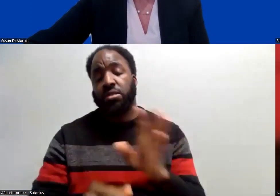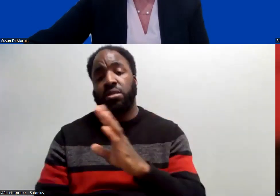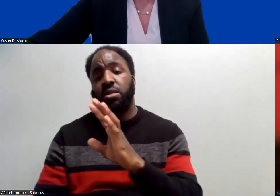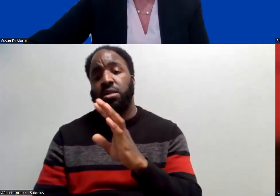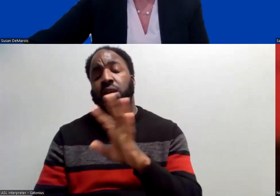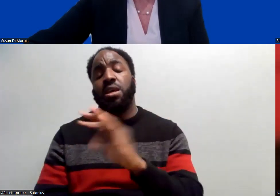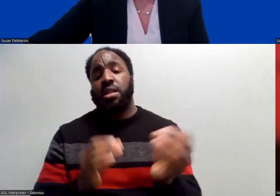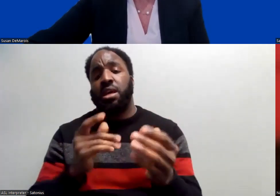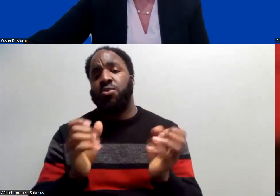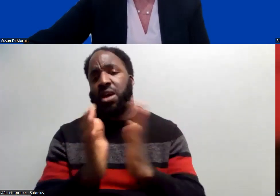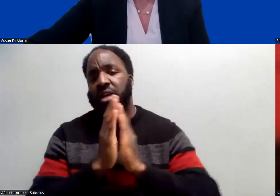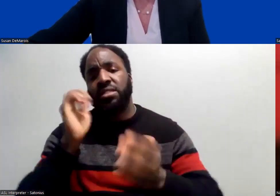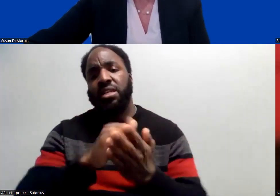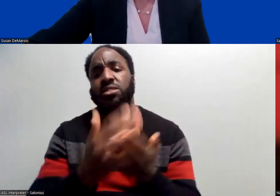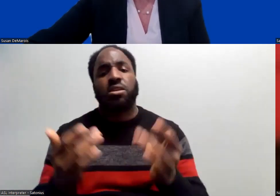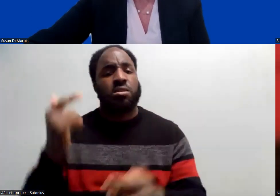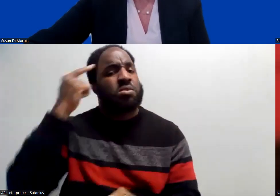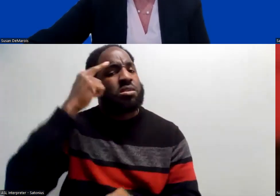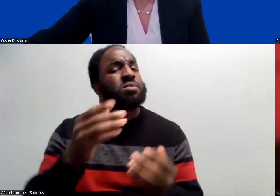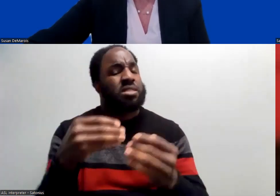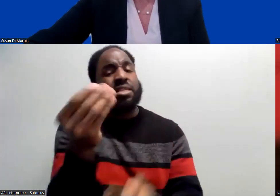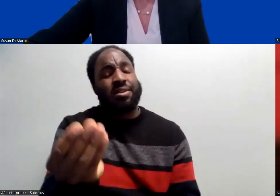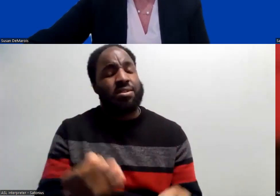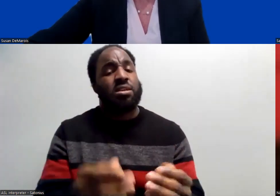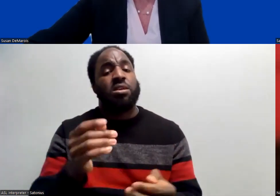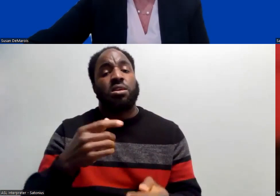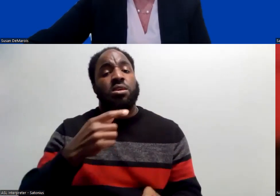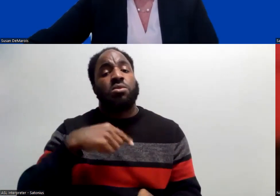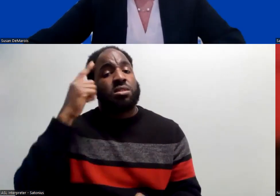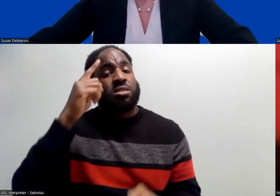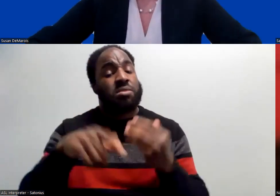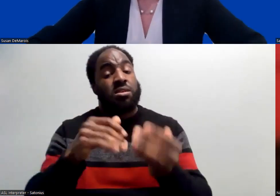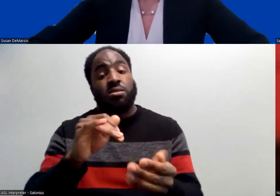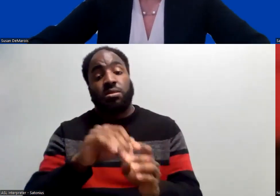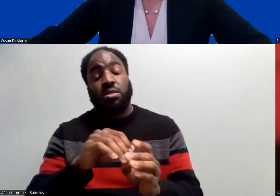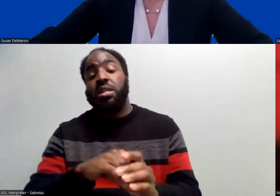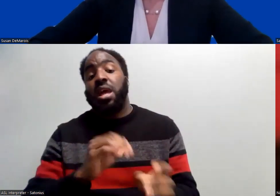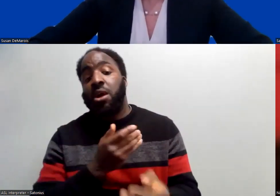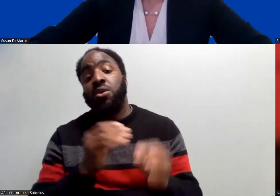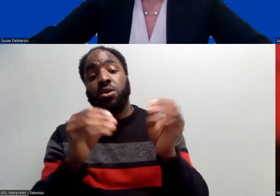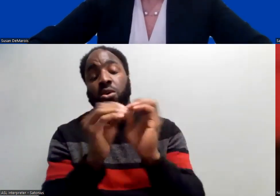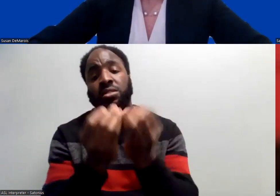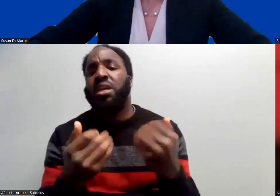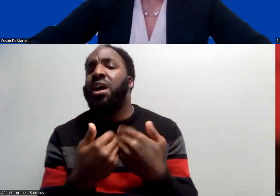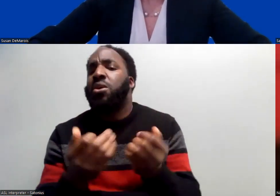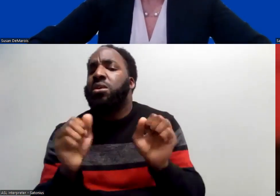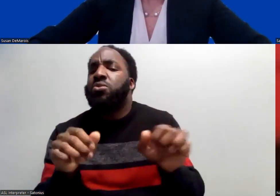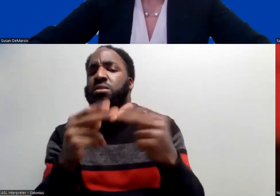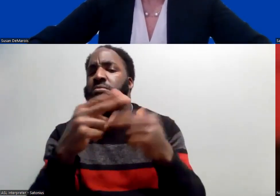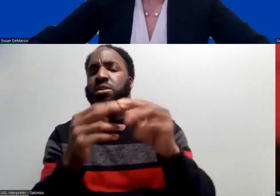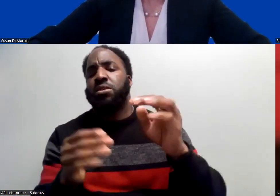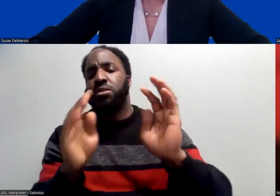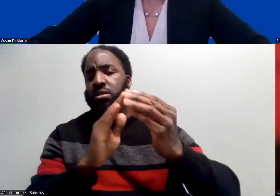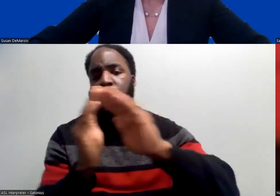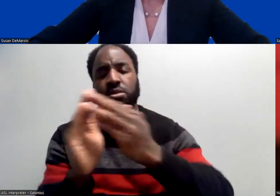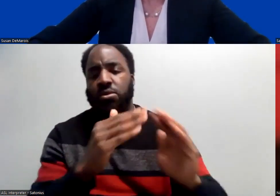some consideration be given to that. We're thinking of that in our own organization. You know, how do we build community